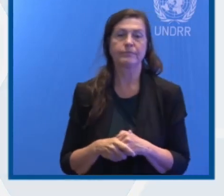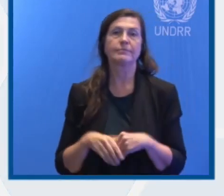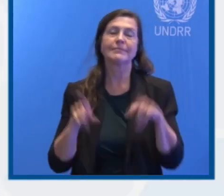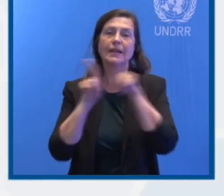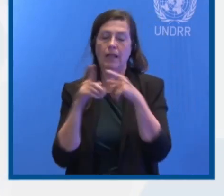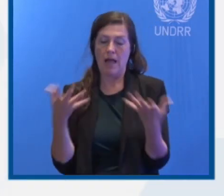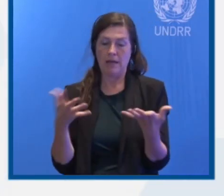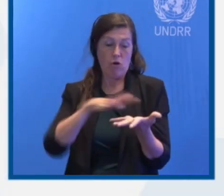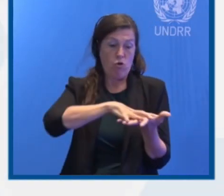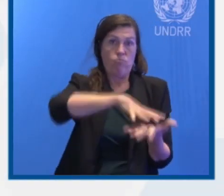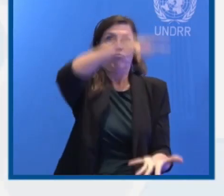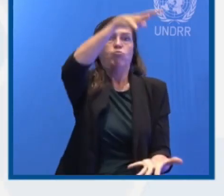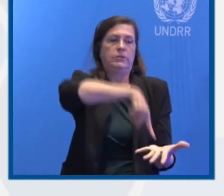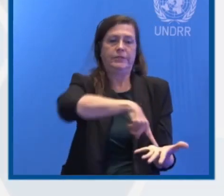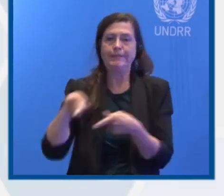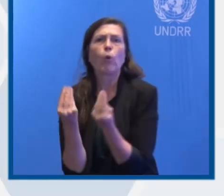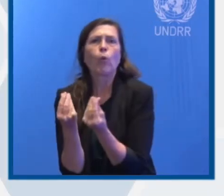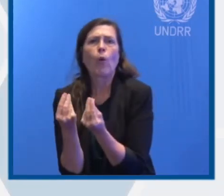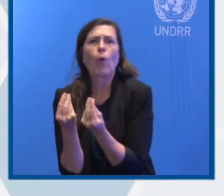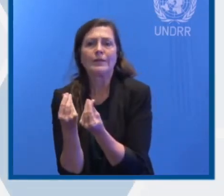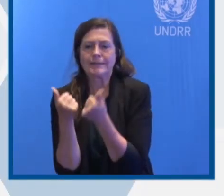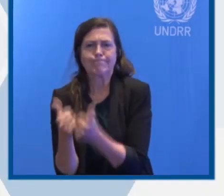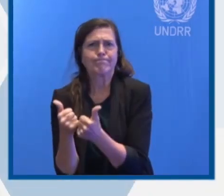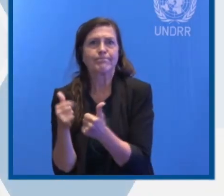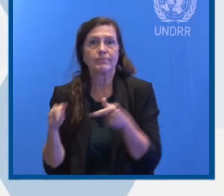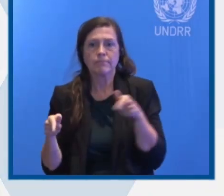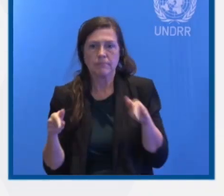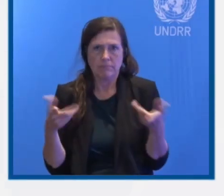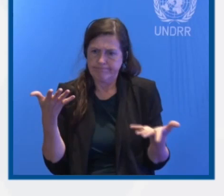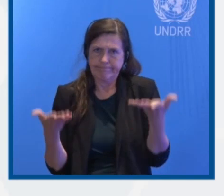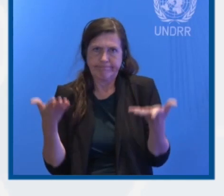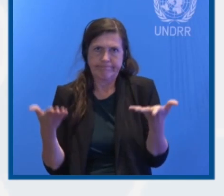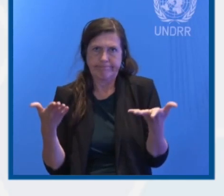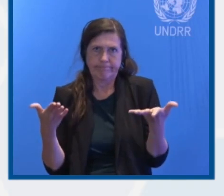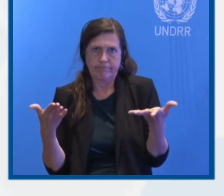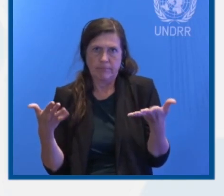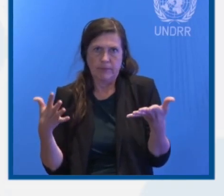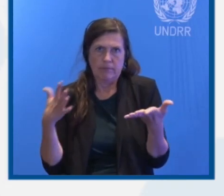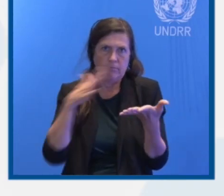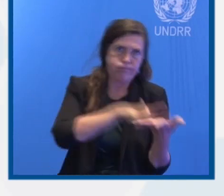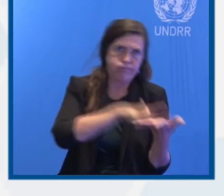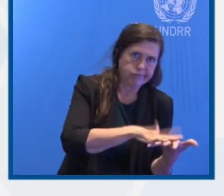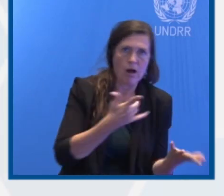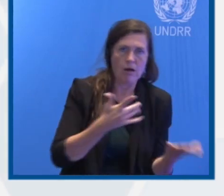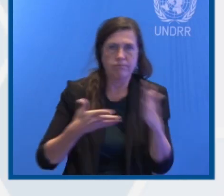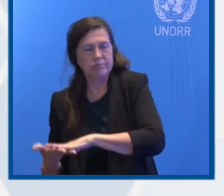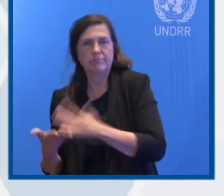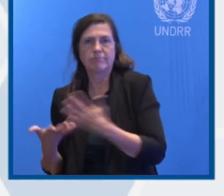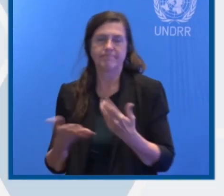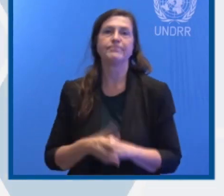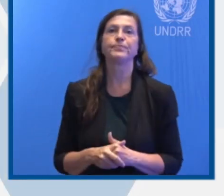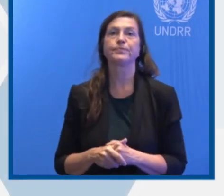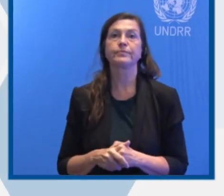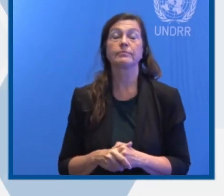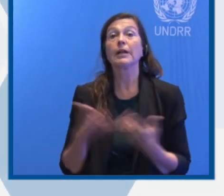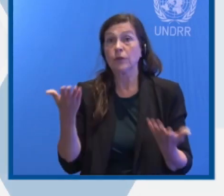versus quantity? Thank you. Thank you. Maybe we can take three questions, a set of three questions. So that question is, how